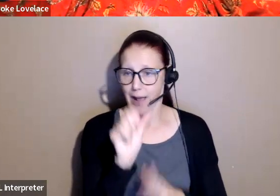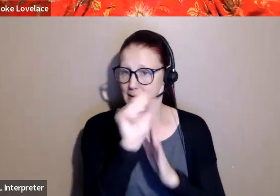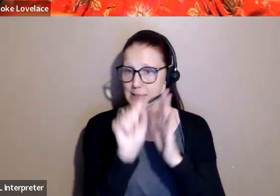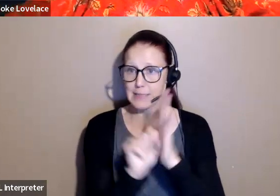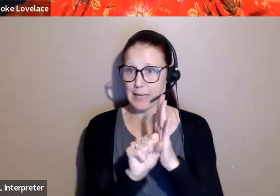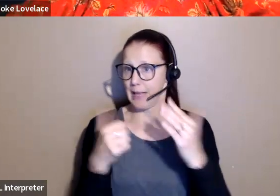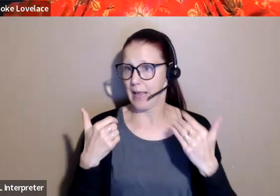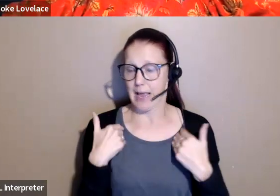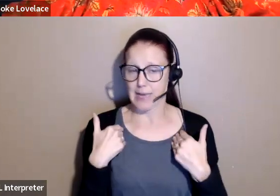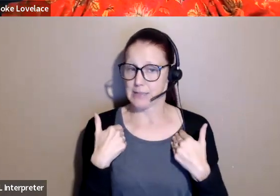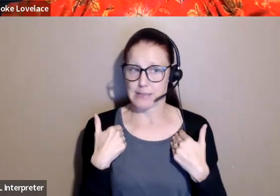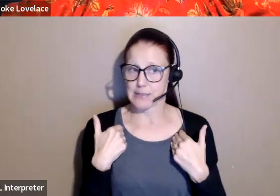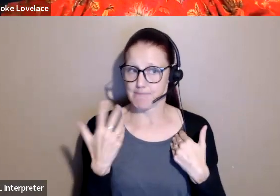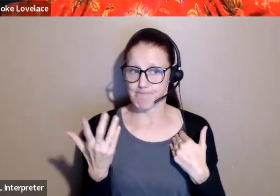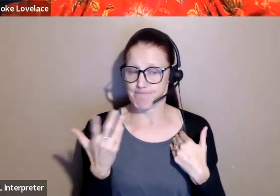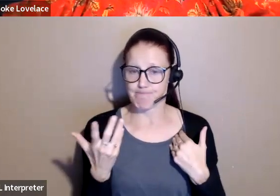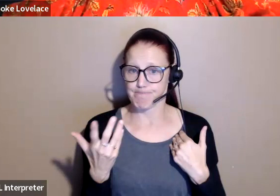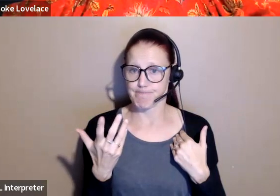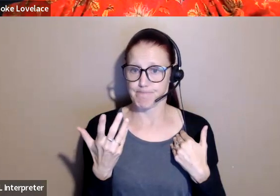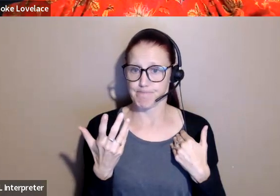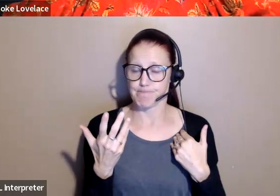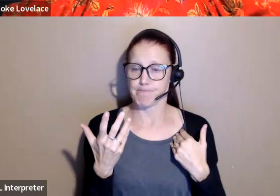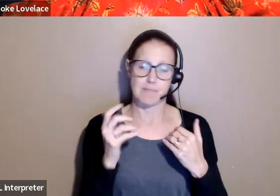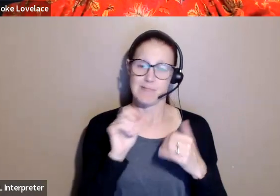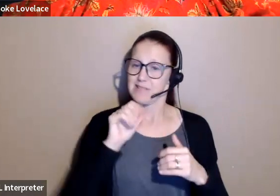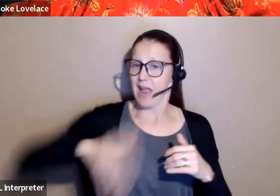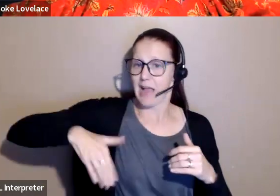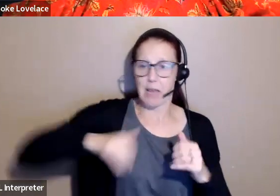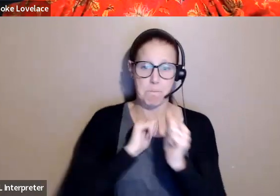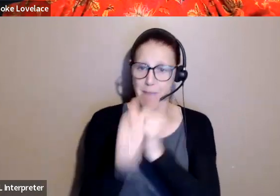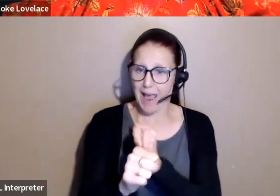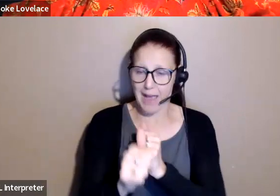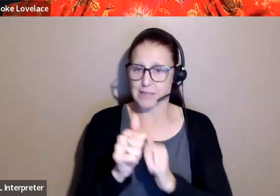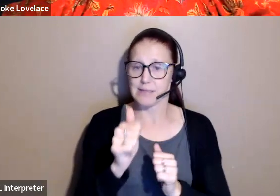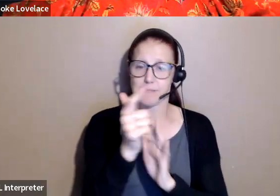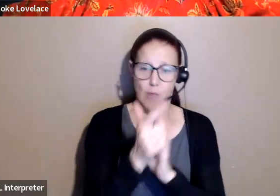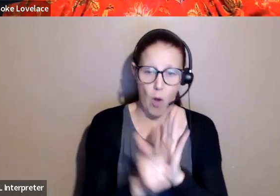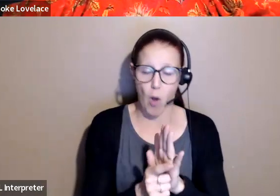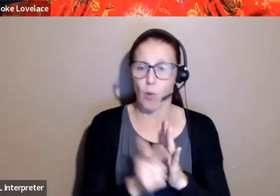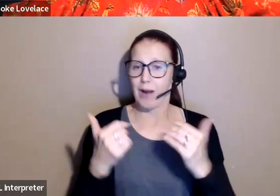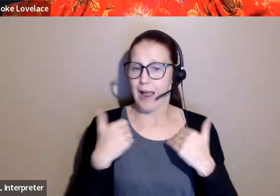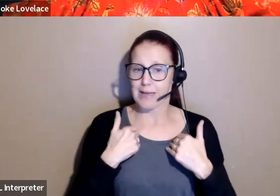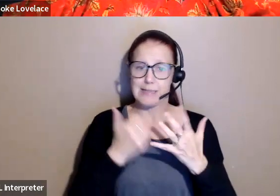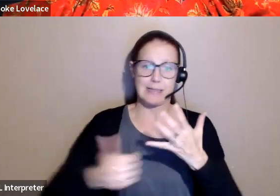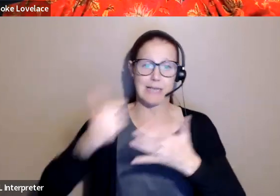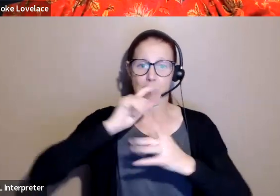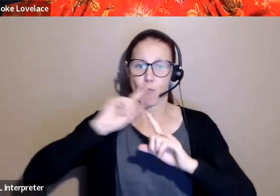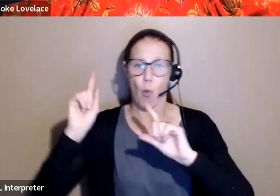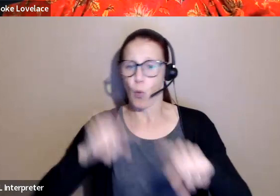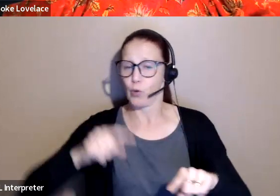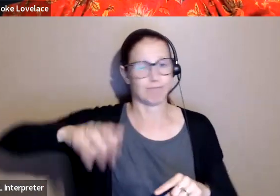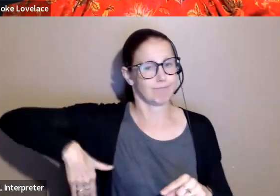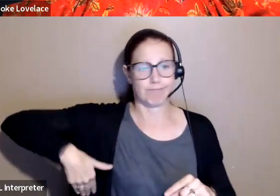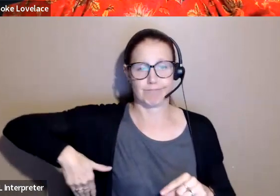that has passed legislation or had an executive order that addresses either sheltered